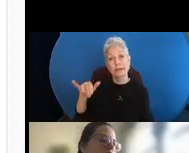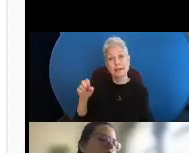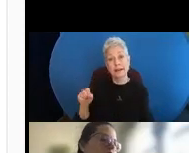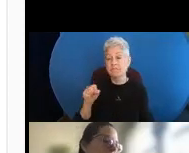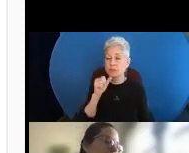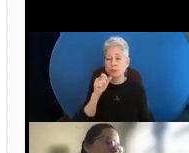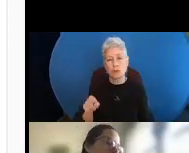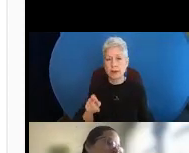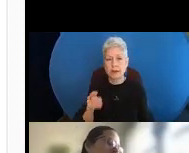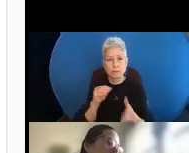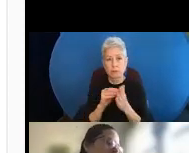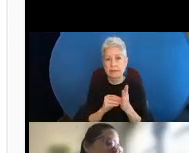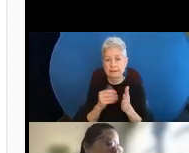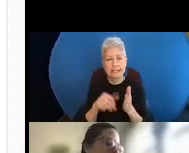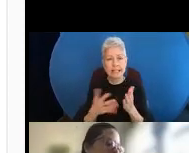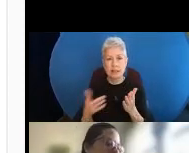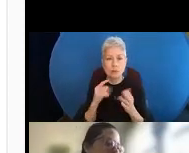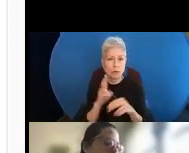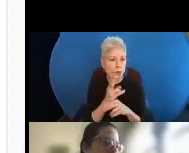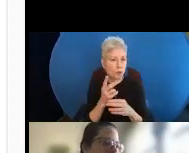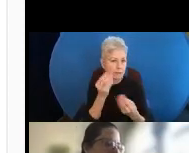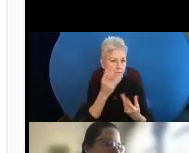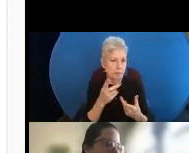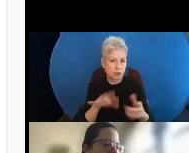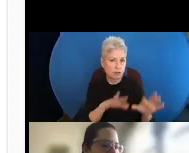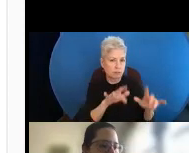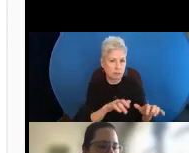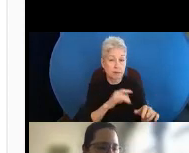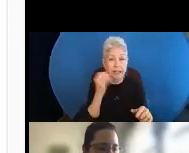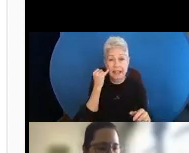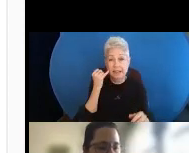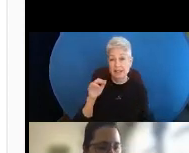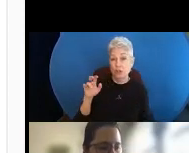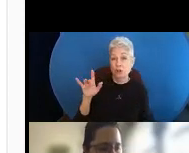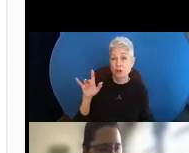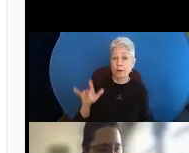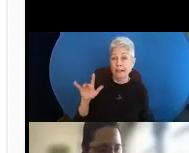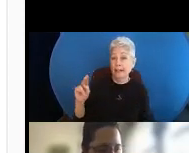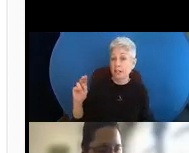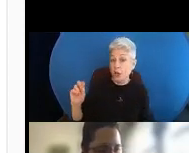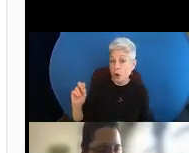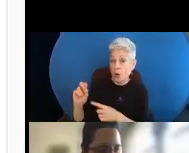anything. We'll use the information you've already provided. If you click no, you will be asked to enter,